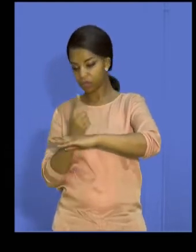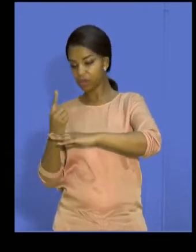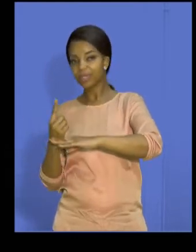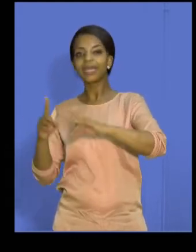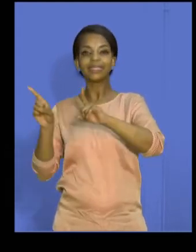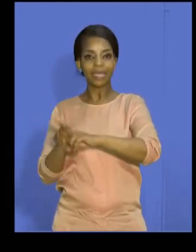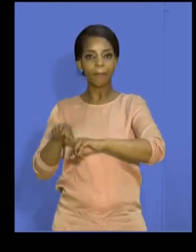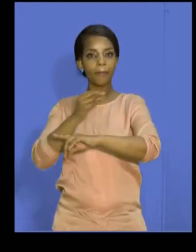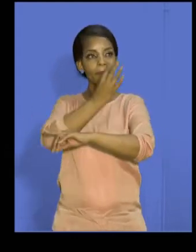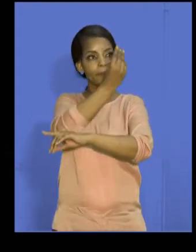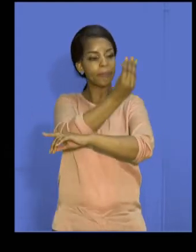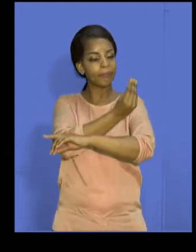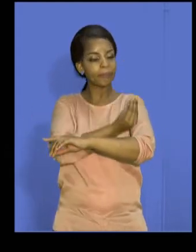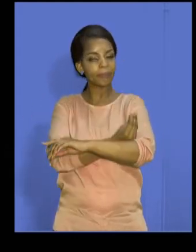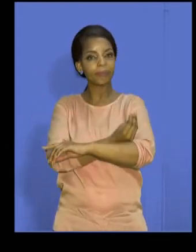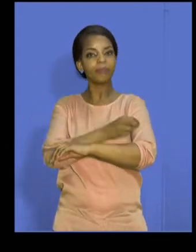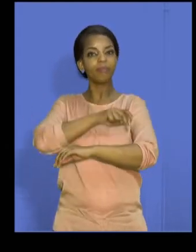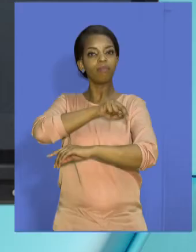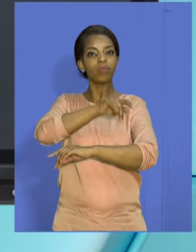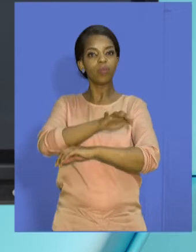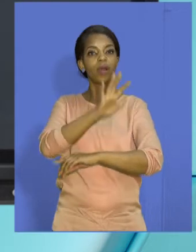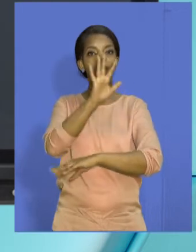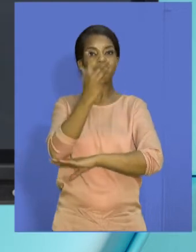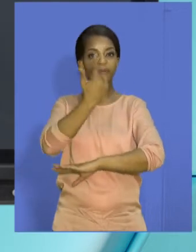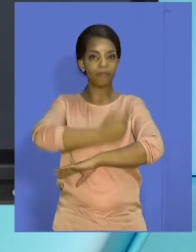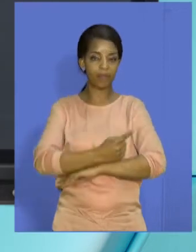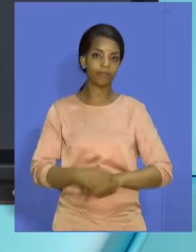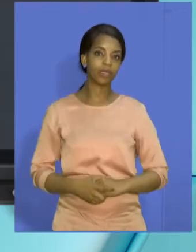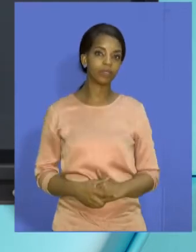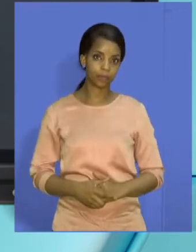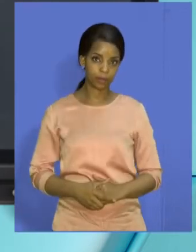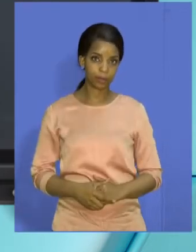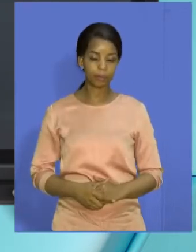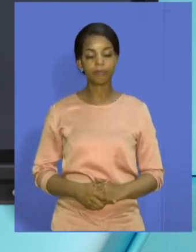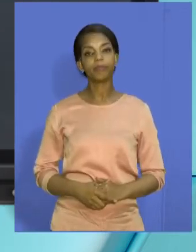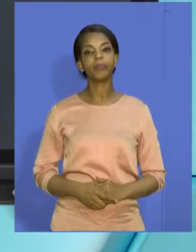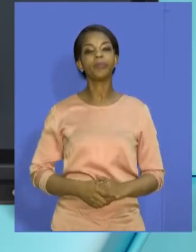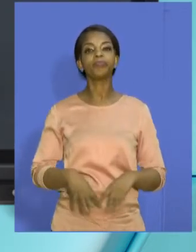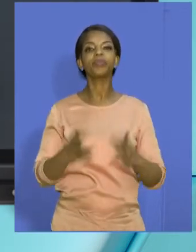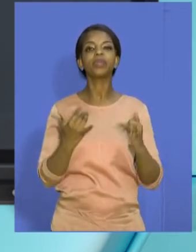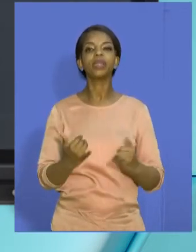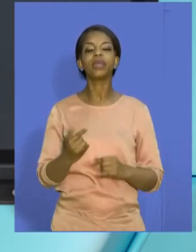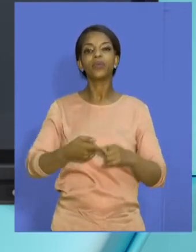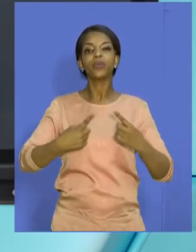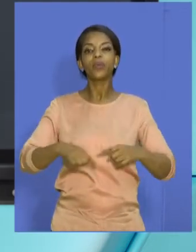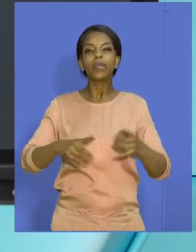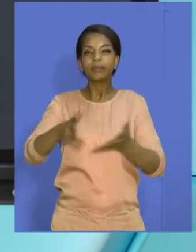talking about gradient, excuse me, so with gradient here, we'll be looking at whether there is a